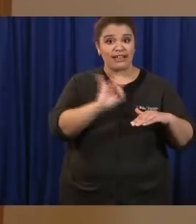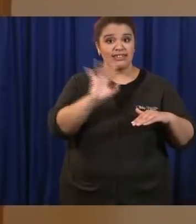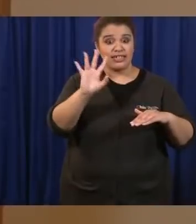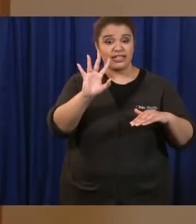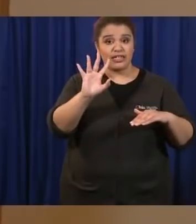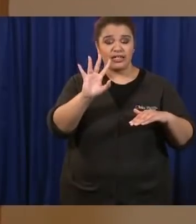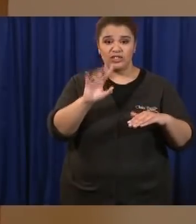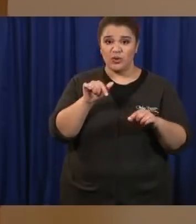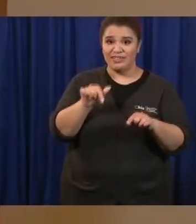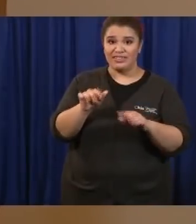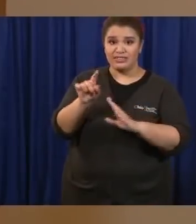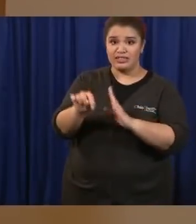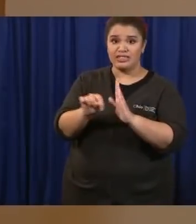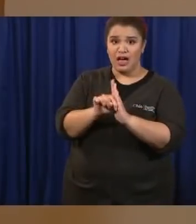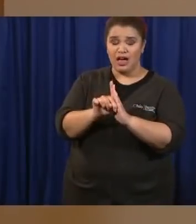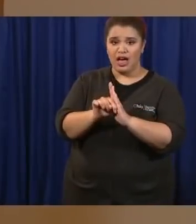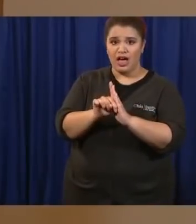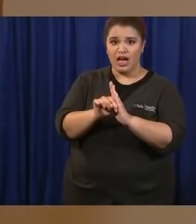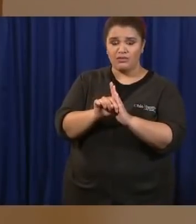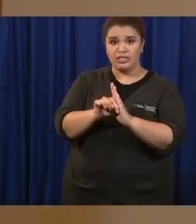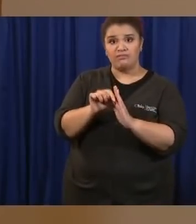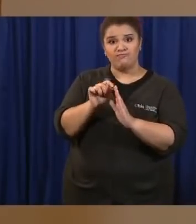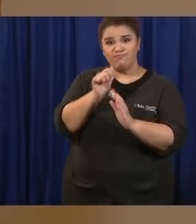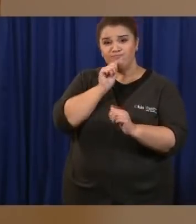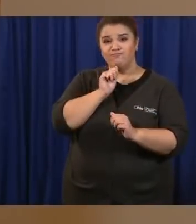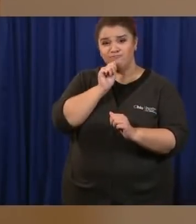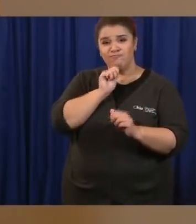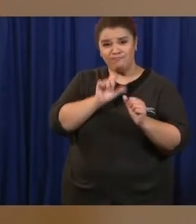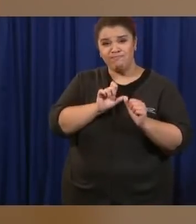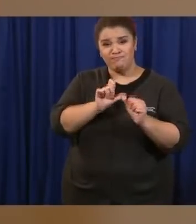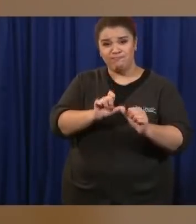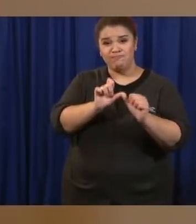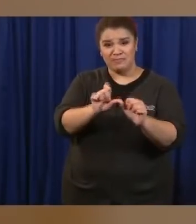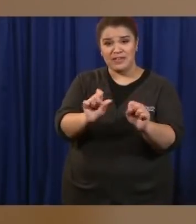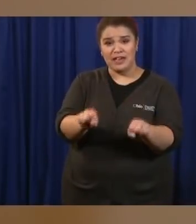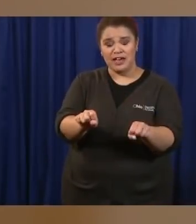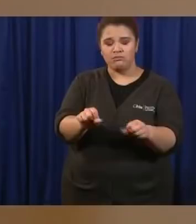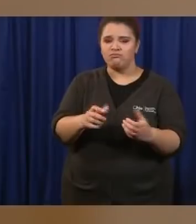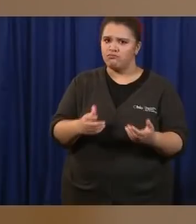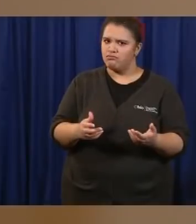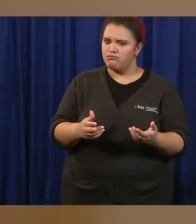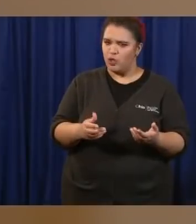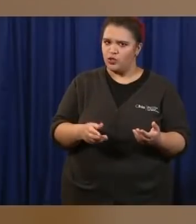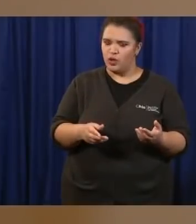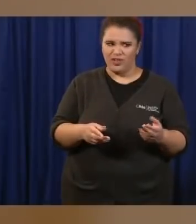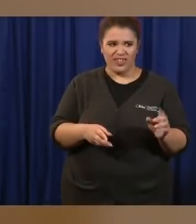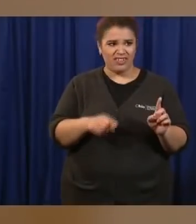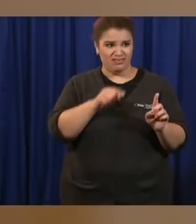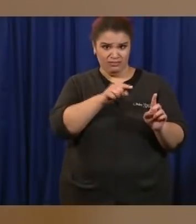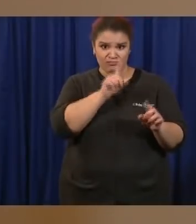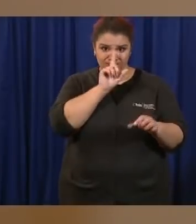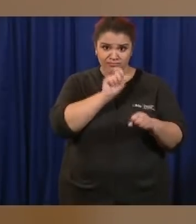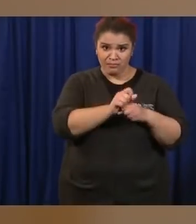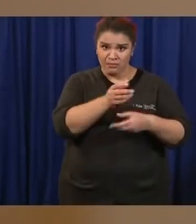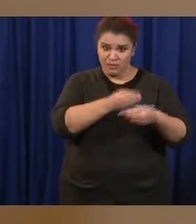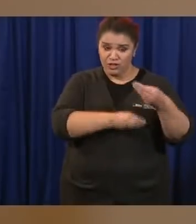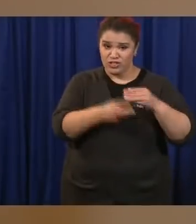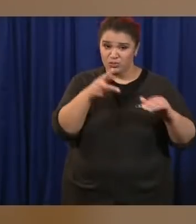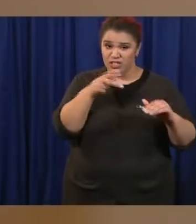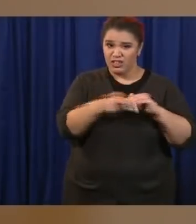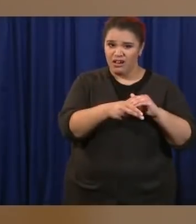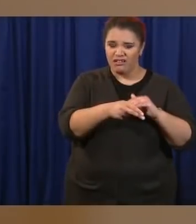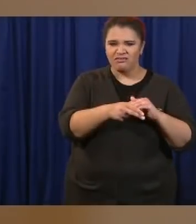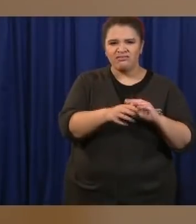period. And so I'm wondering if that statement is accurate, could you just explain maybe for the average Ohioan